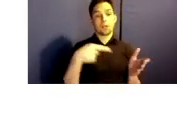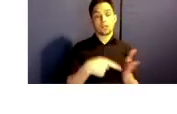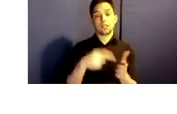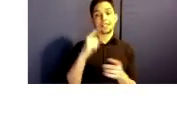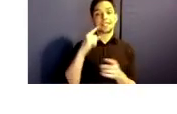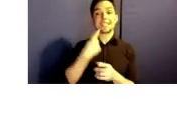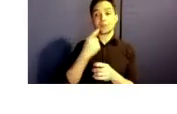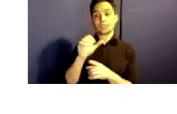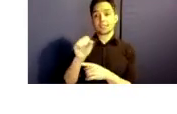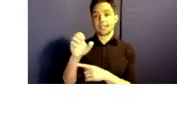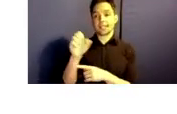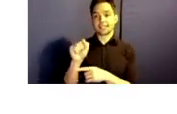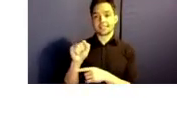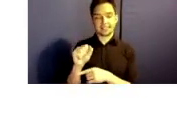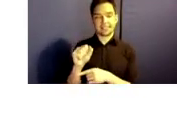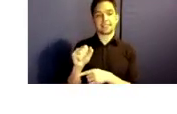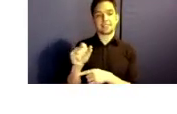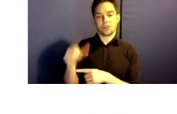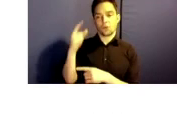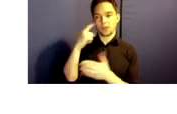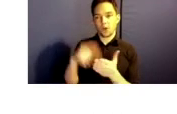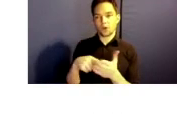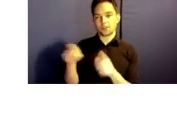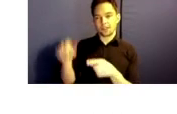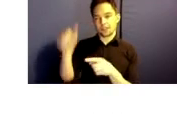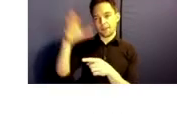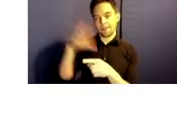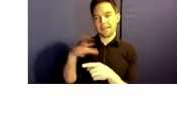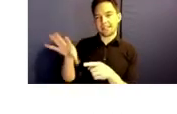cases, what we notice, it's the male,